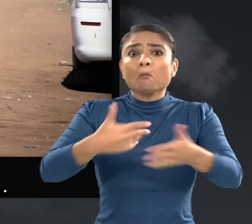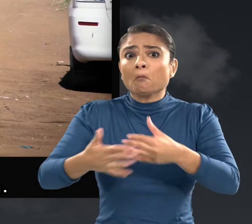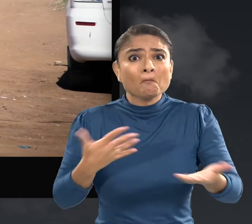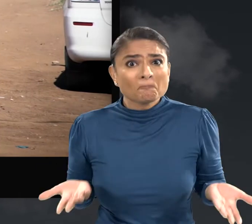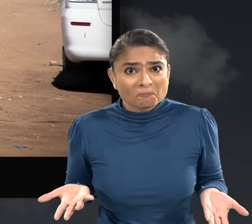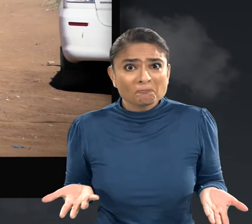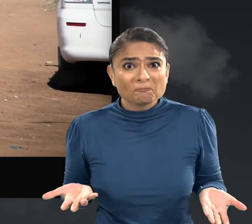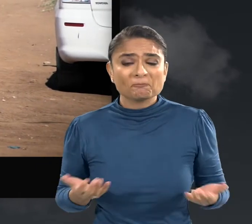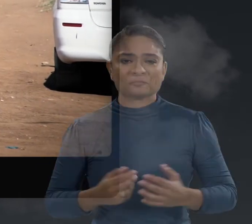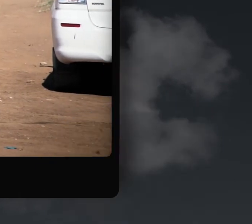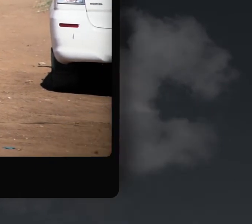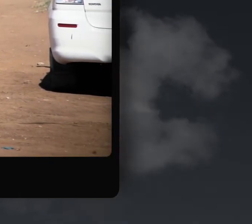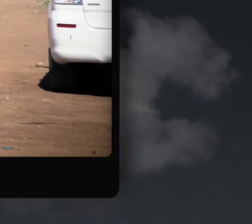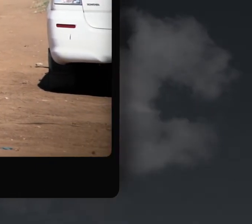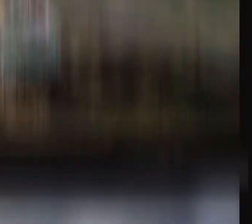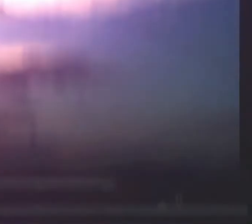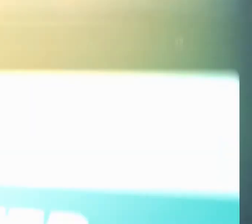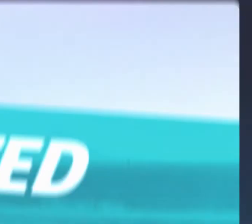can.